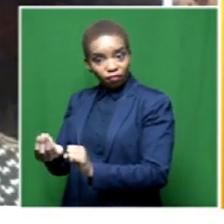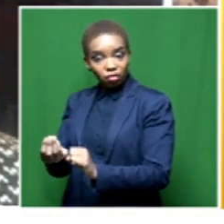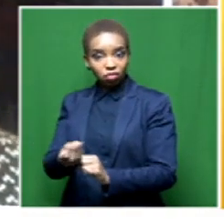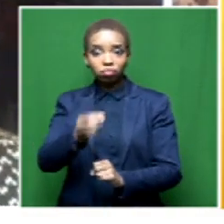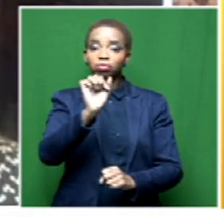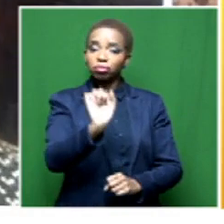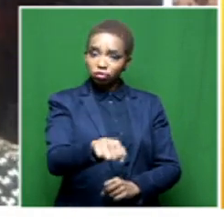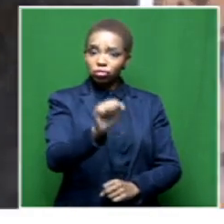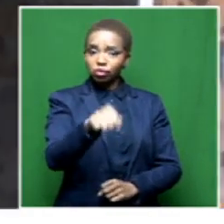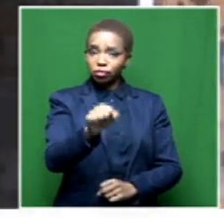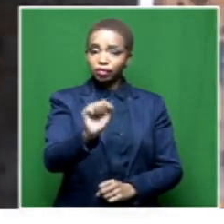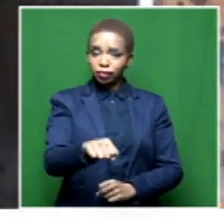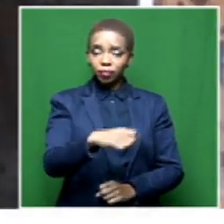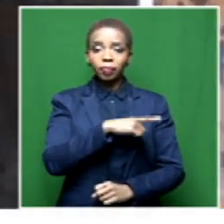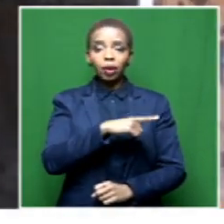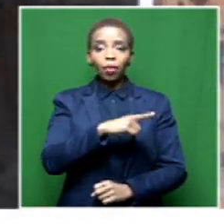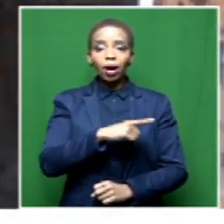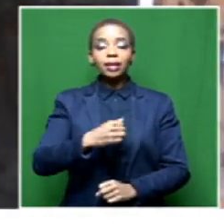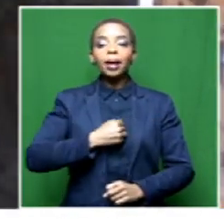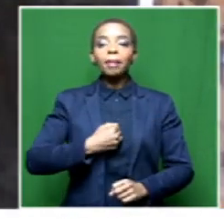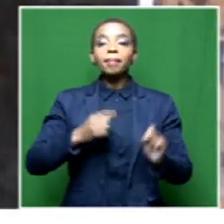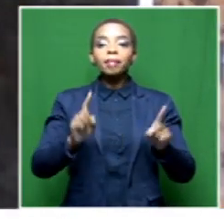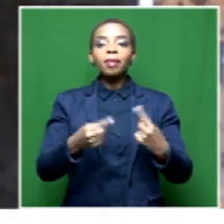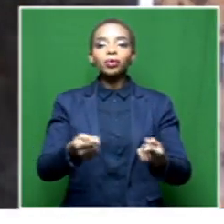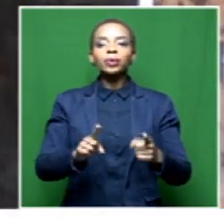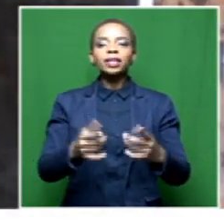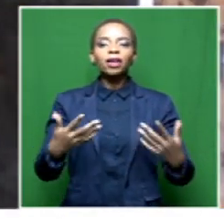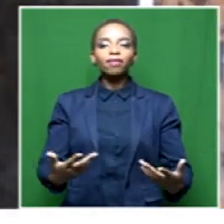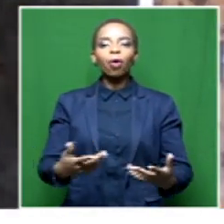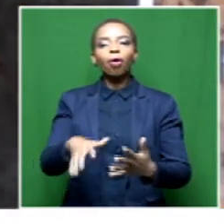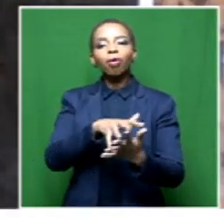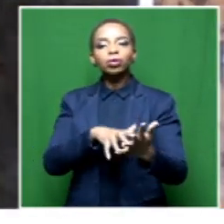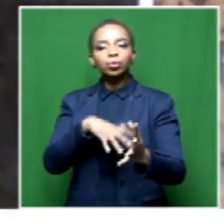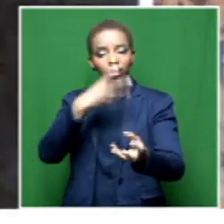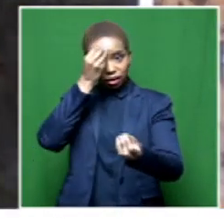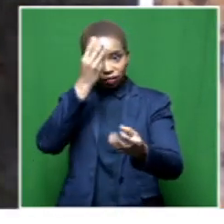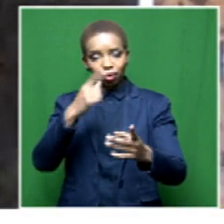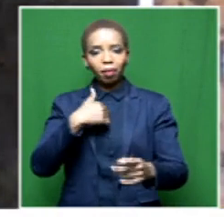to my music, most of the time, the storytelling. So I don't just release music for the sake of releasing